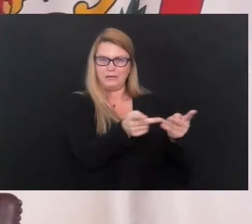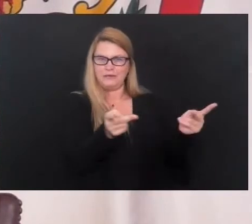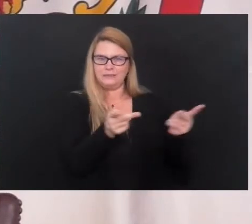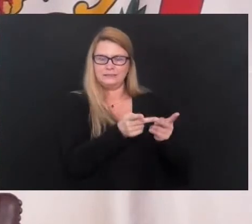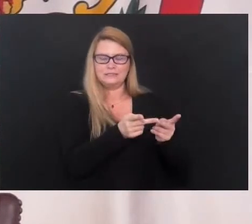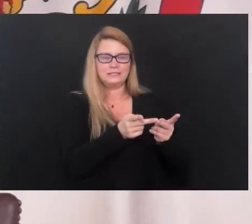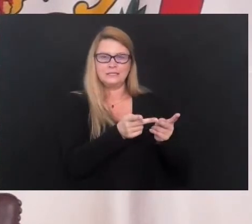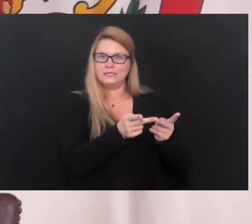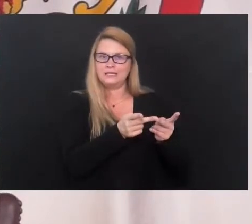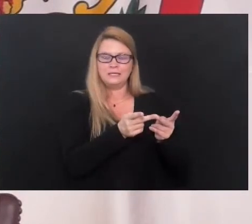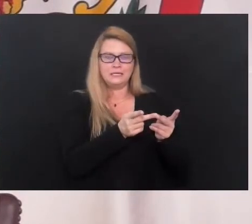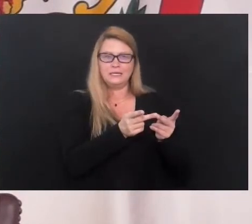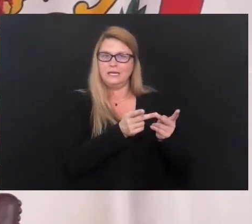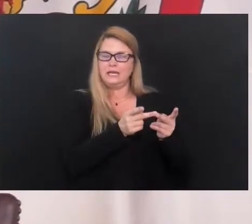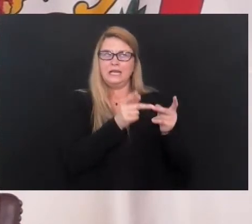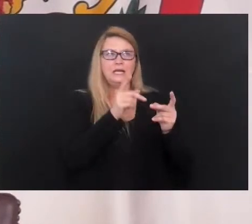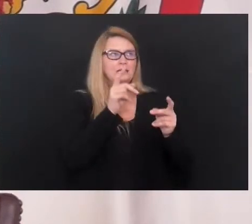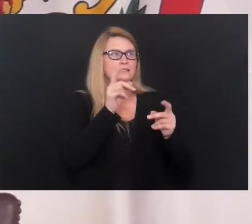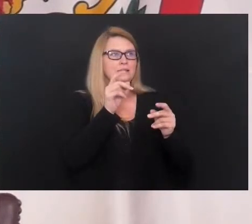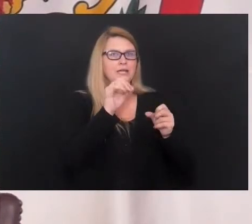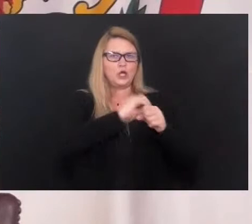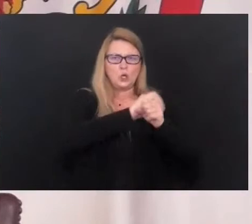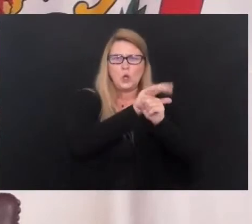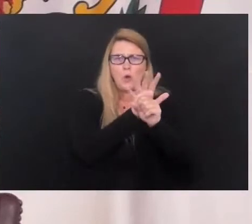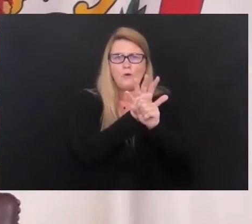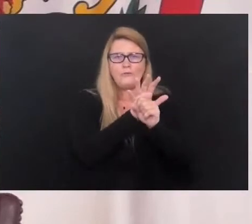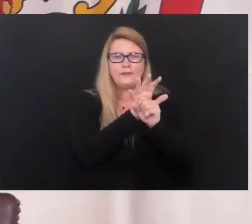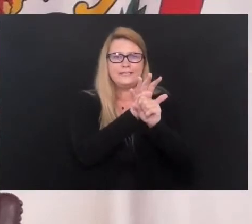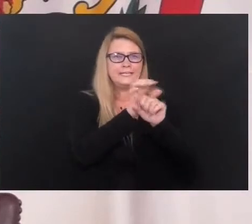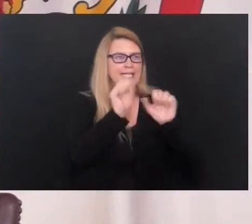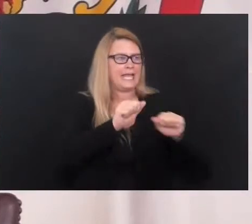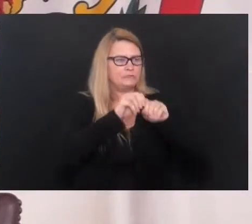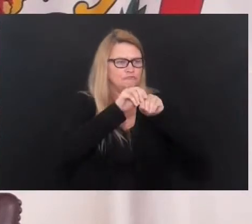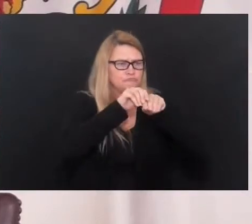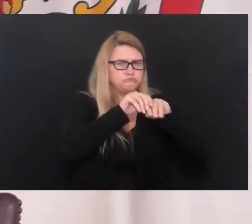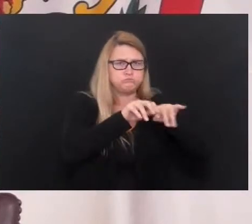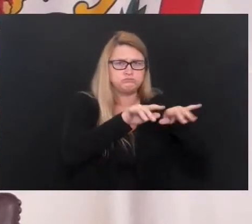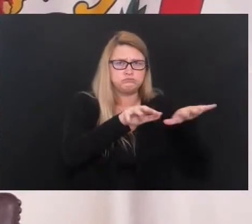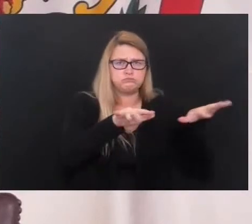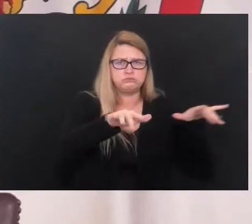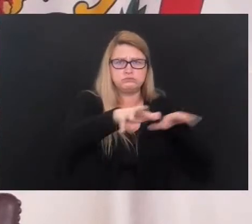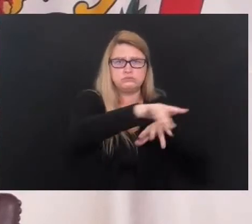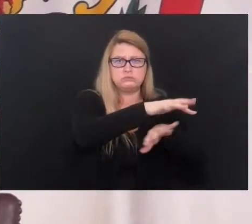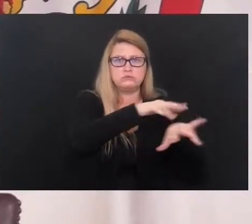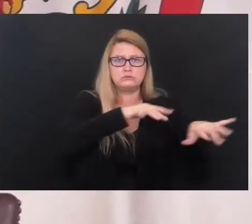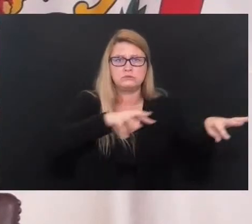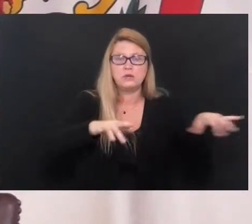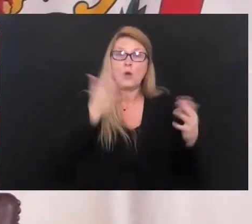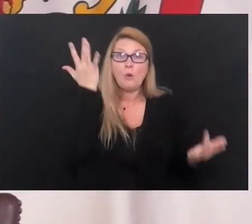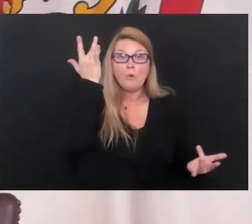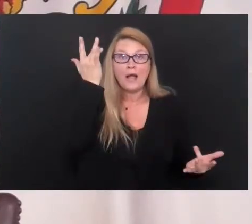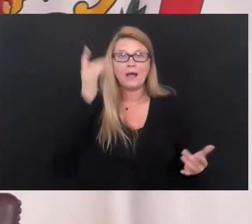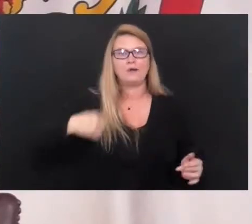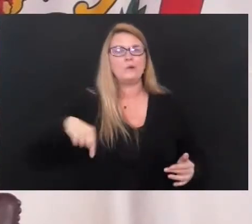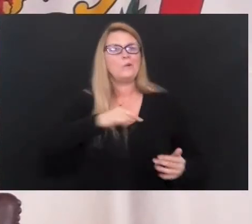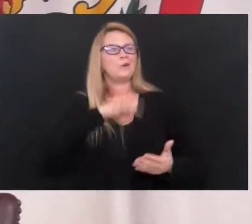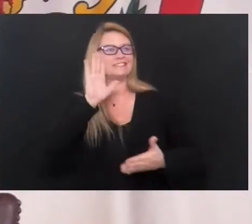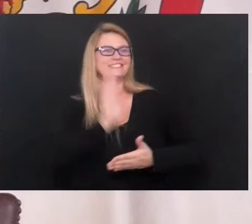everything that can really cause an issue because we're singing, you know, we're